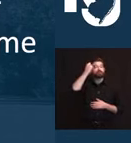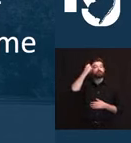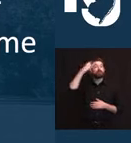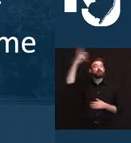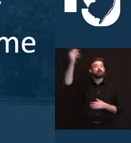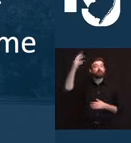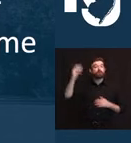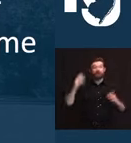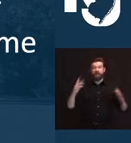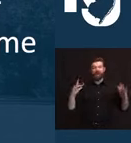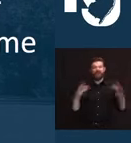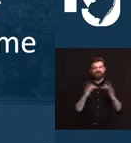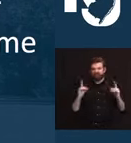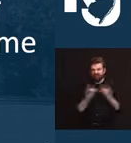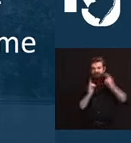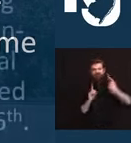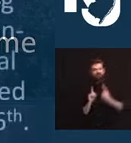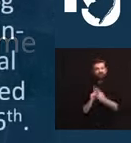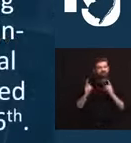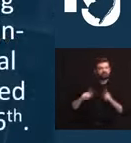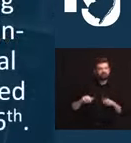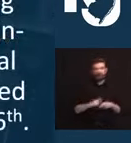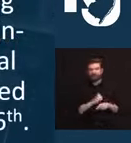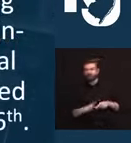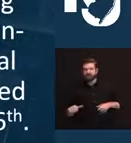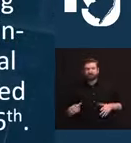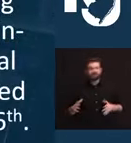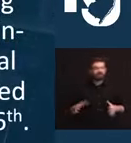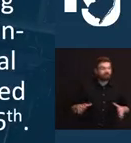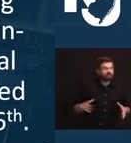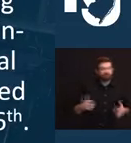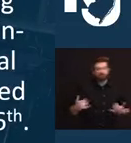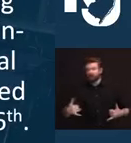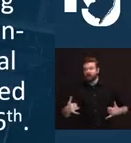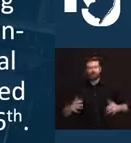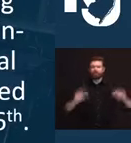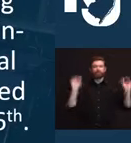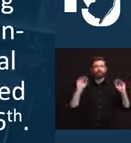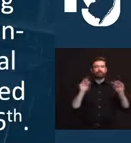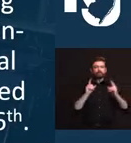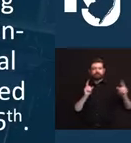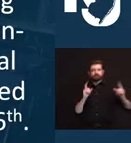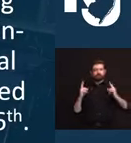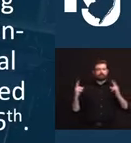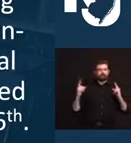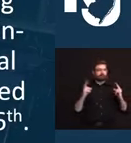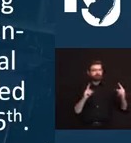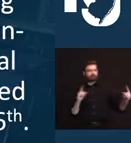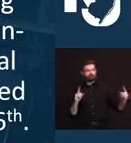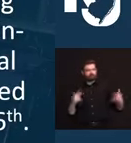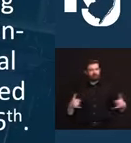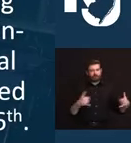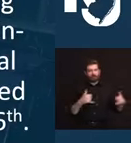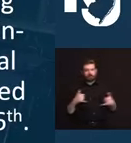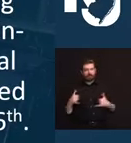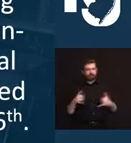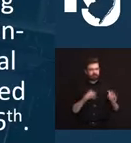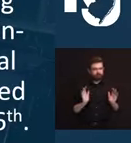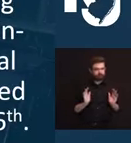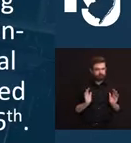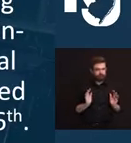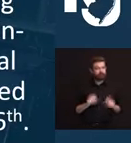additional activities. And today, the Department of Education is releasing the guidance that will allow school districts to